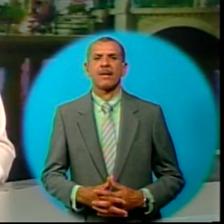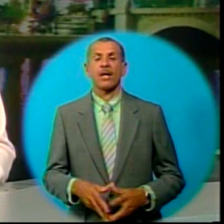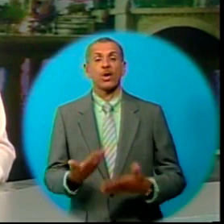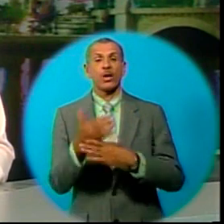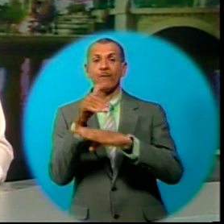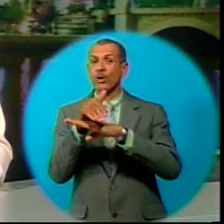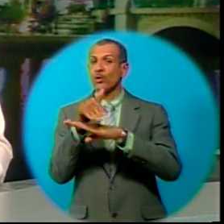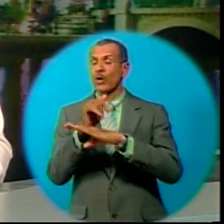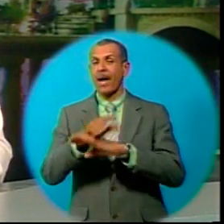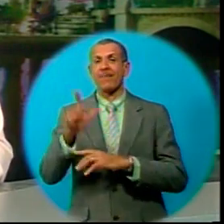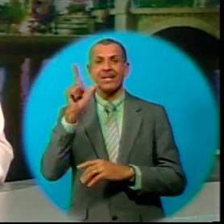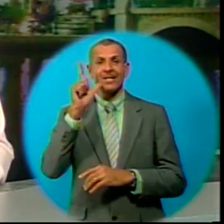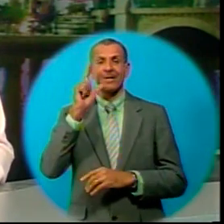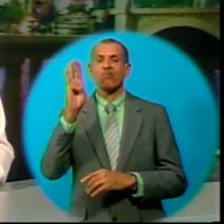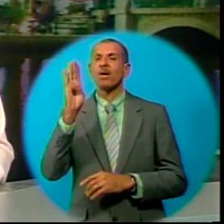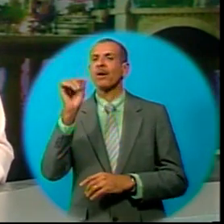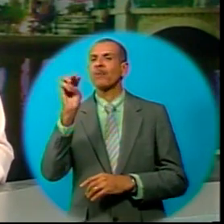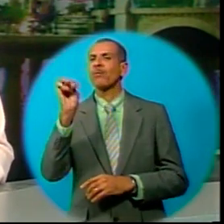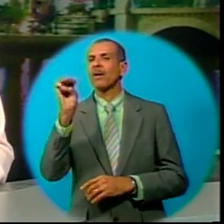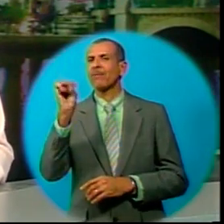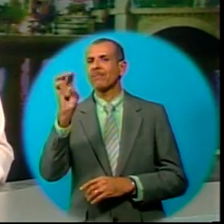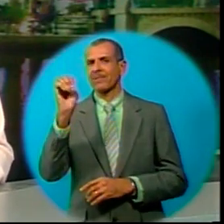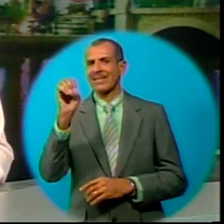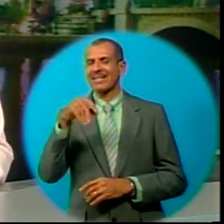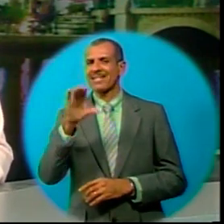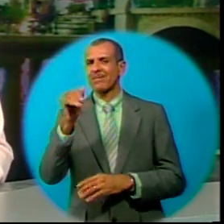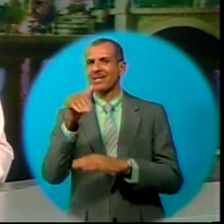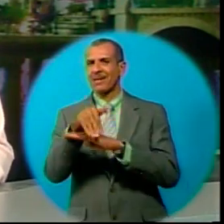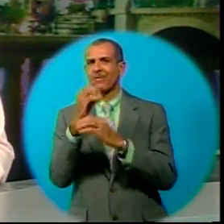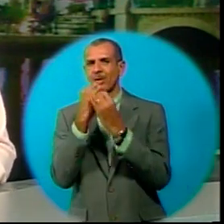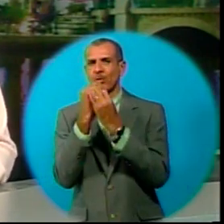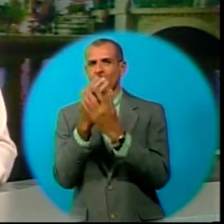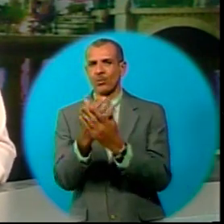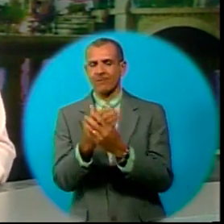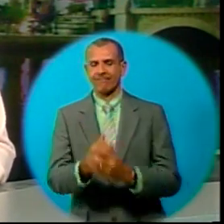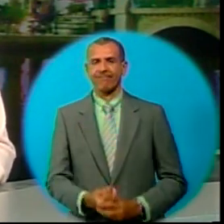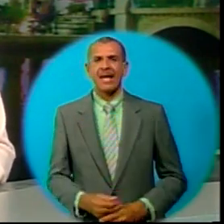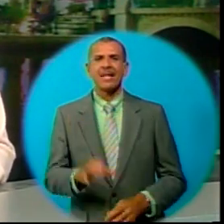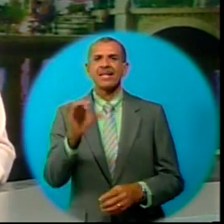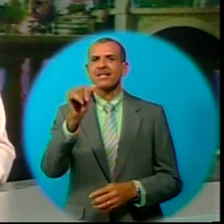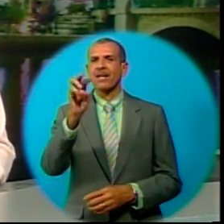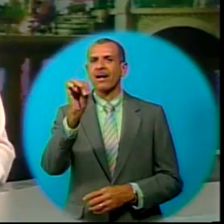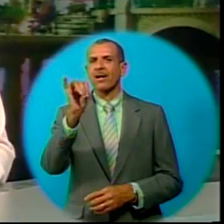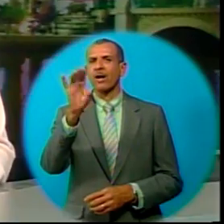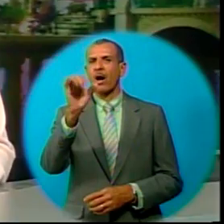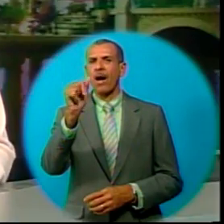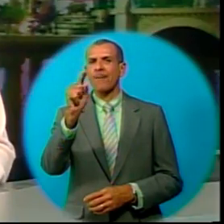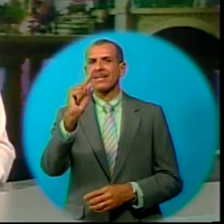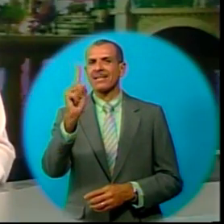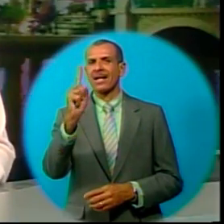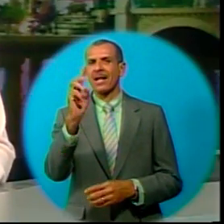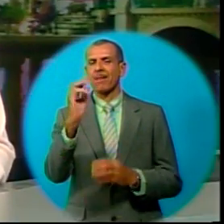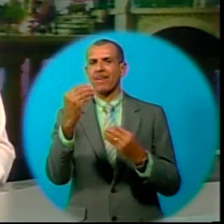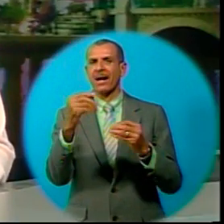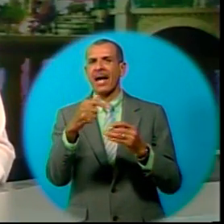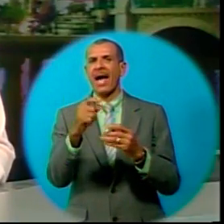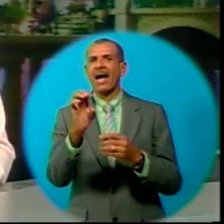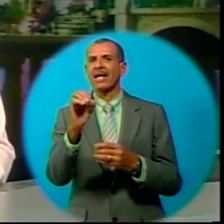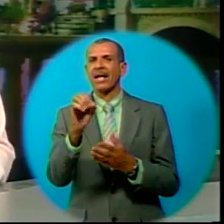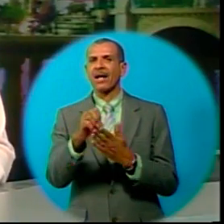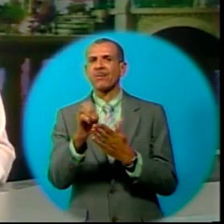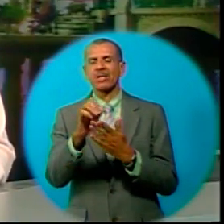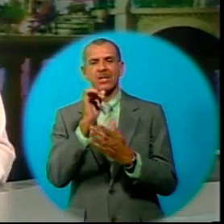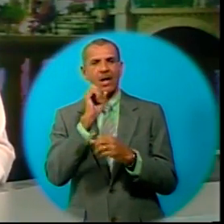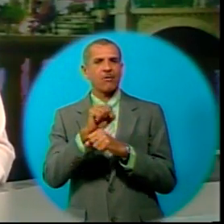Very good evening to you. I'm Lisa Broome. This is the CBC Evening News. The CARICOM single market and economy is not functioning